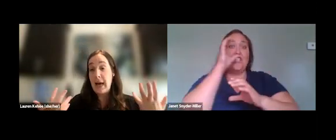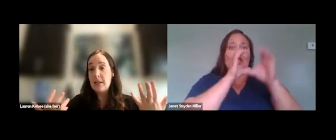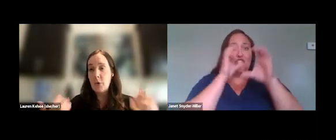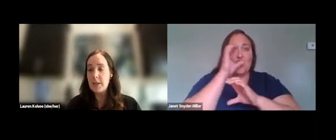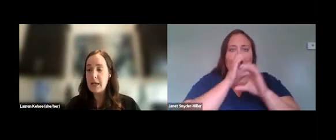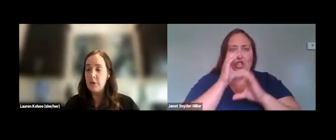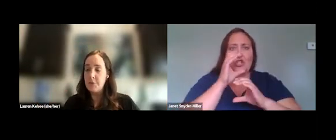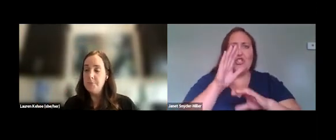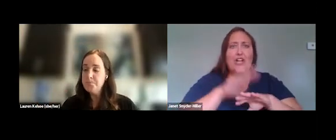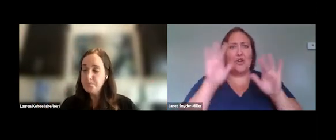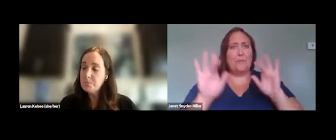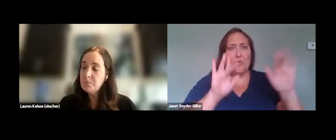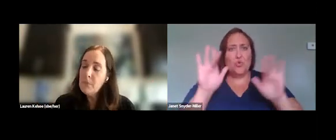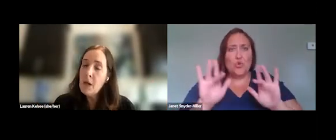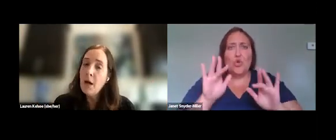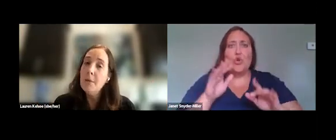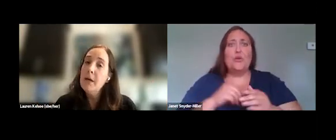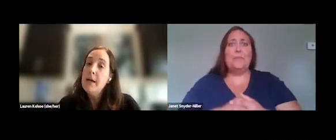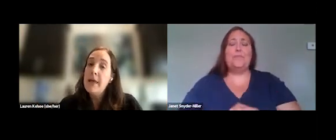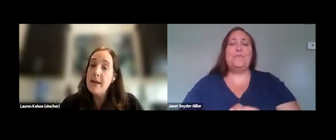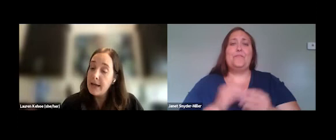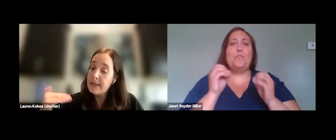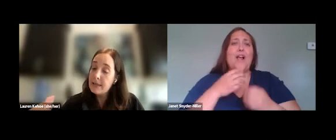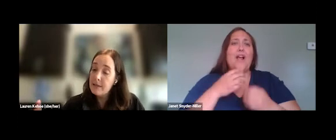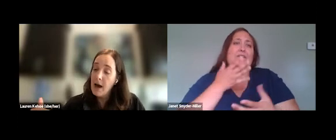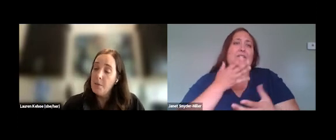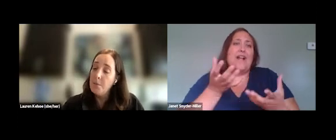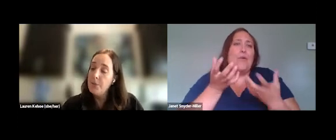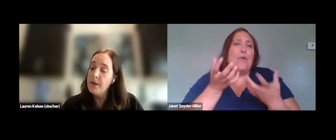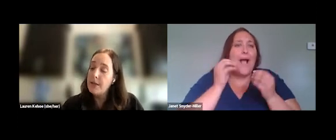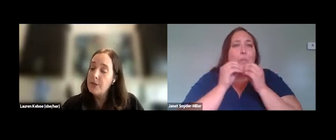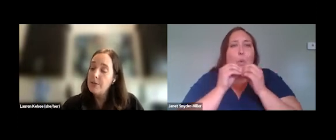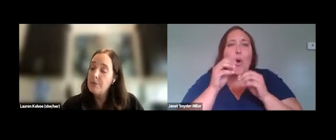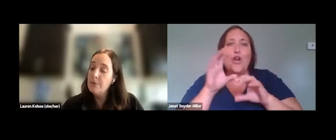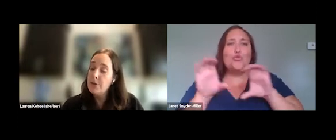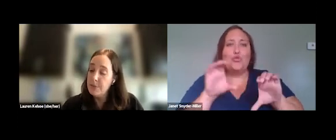makes the guides more discoverable. The next